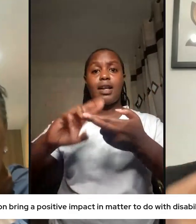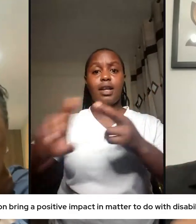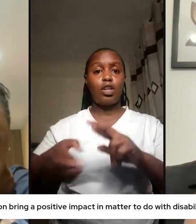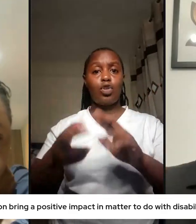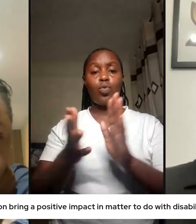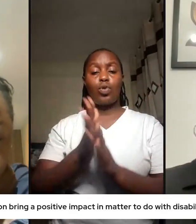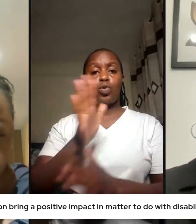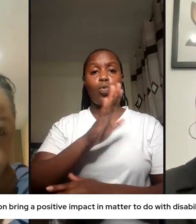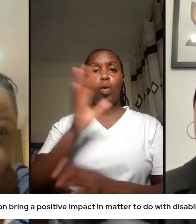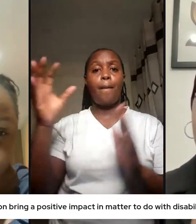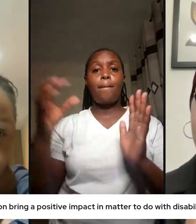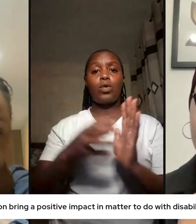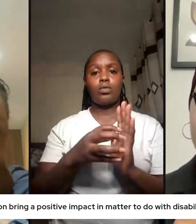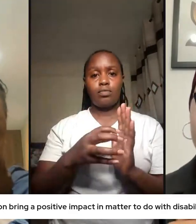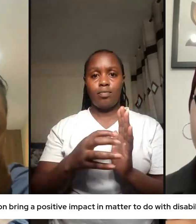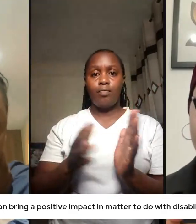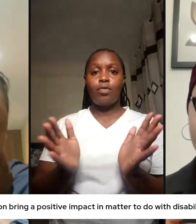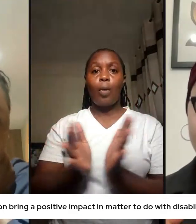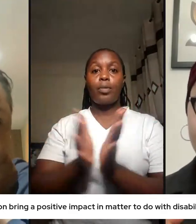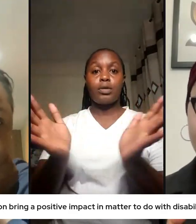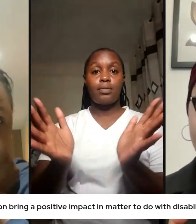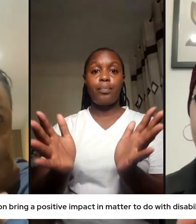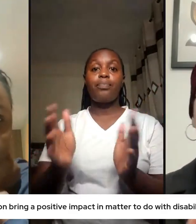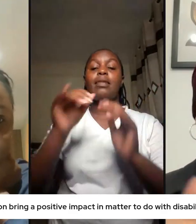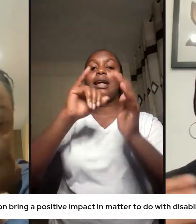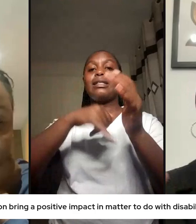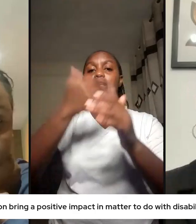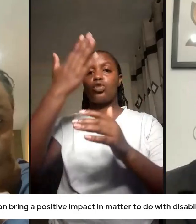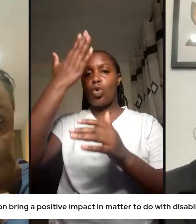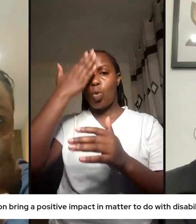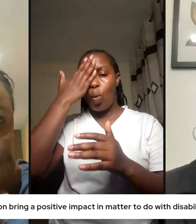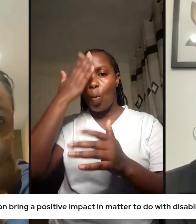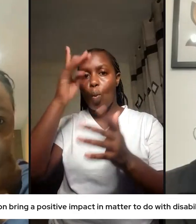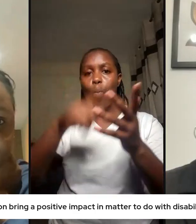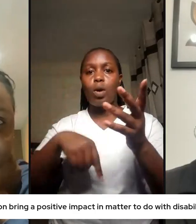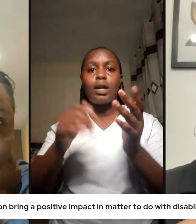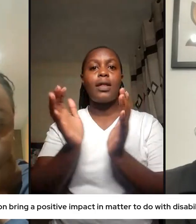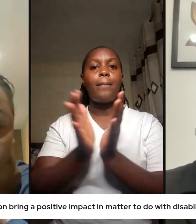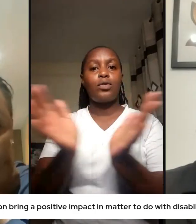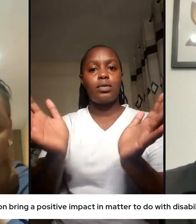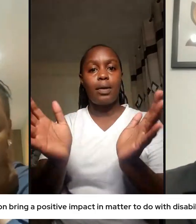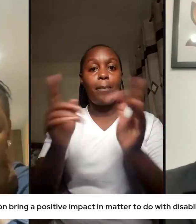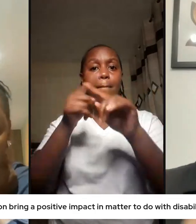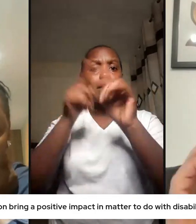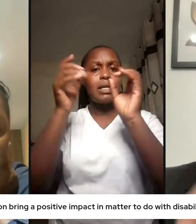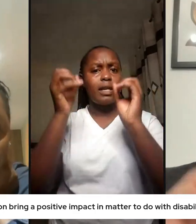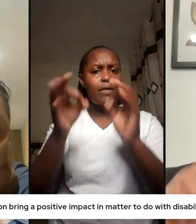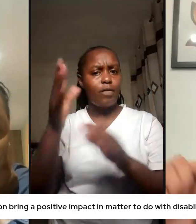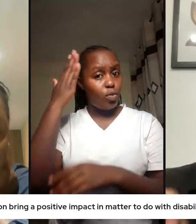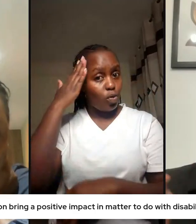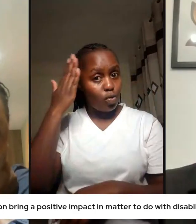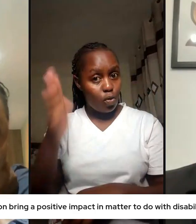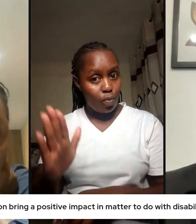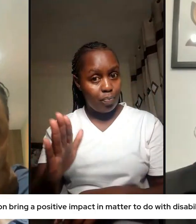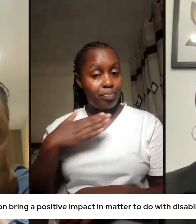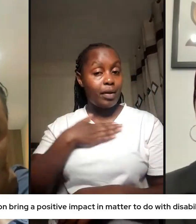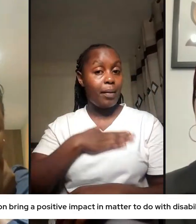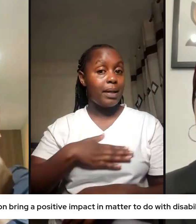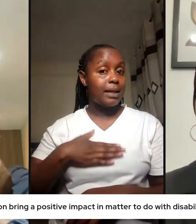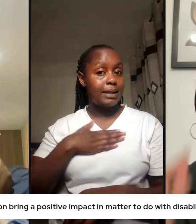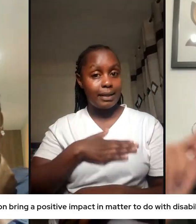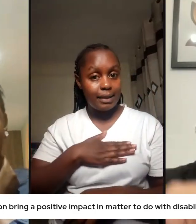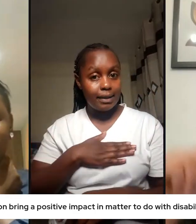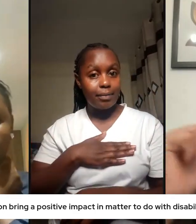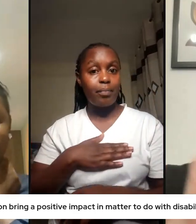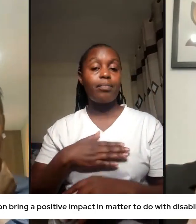Just mark what times they usually post their content. But if you don't know, kindly turn on their